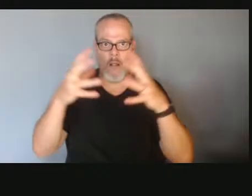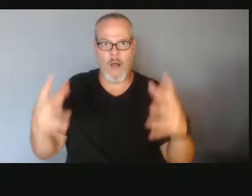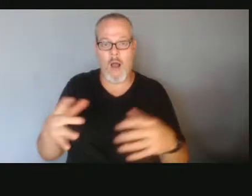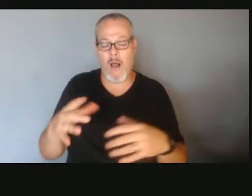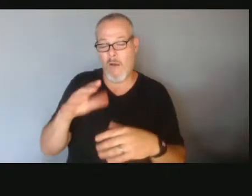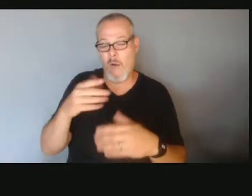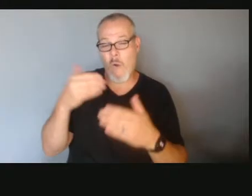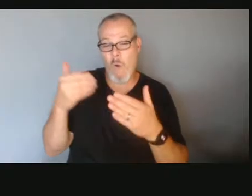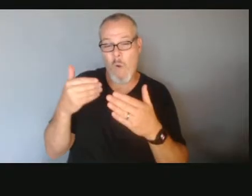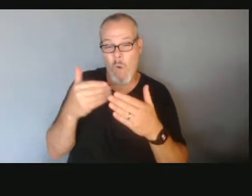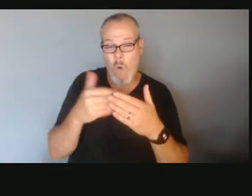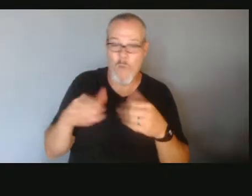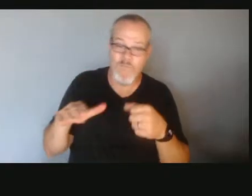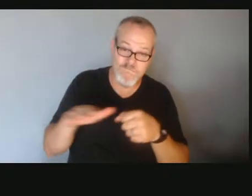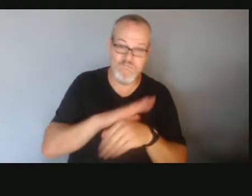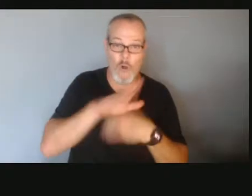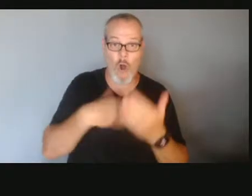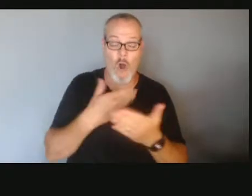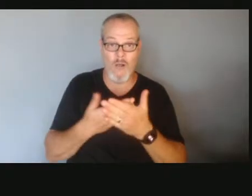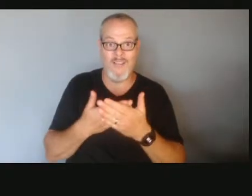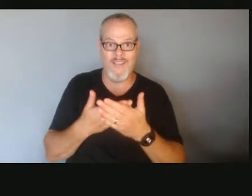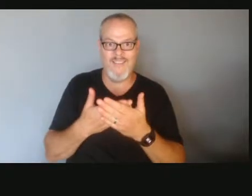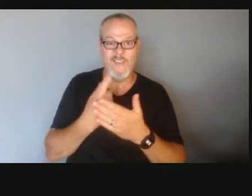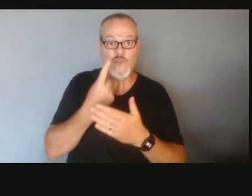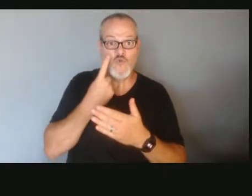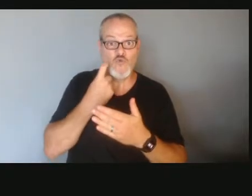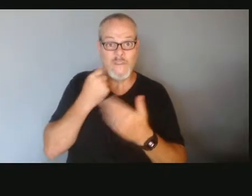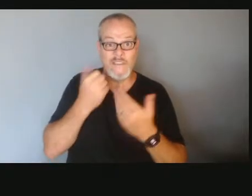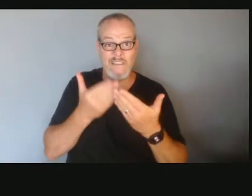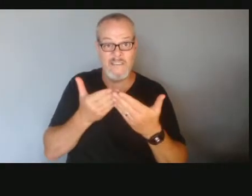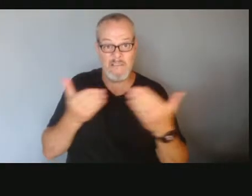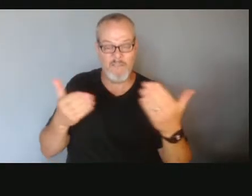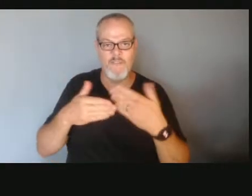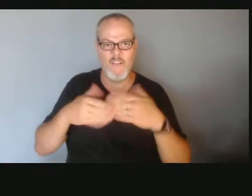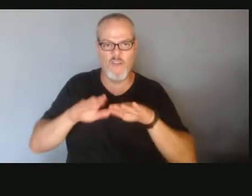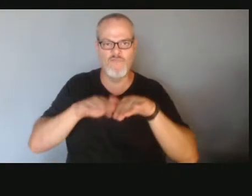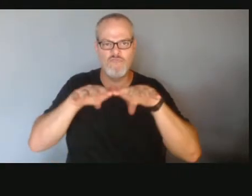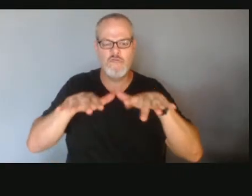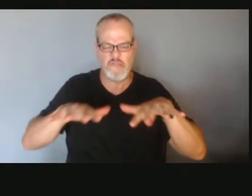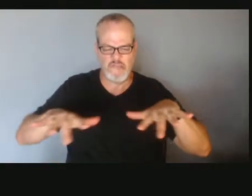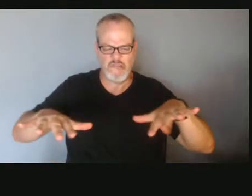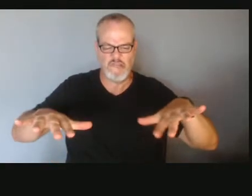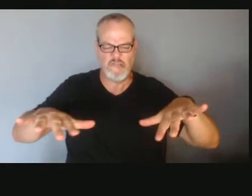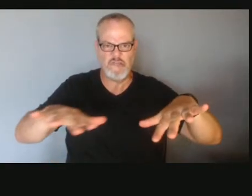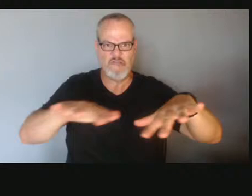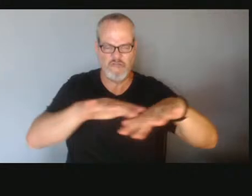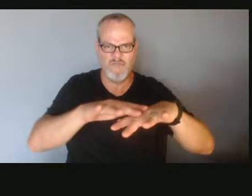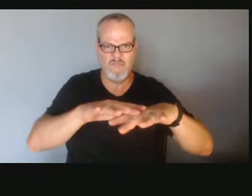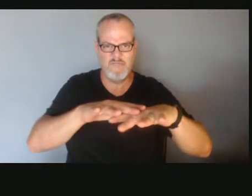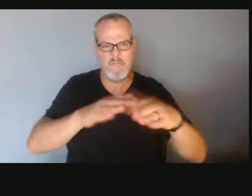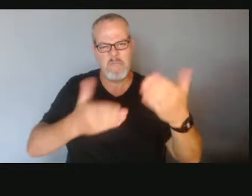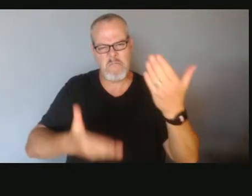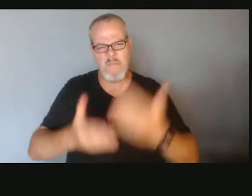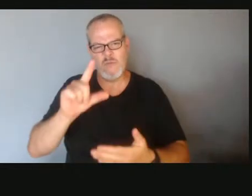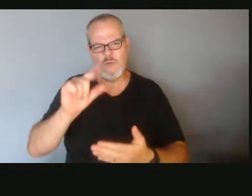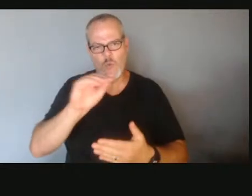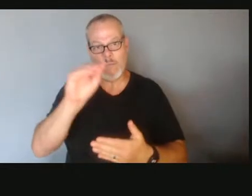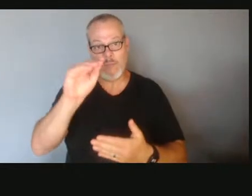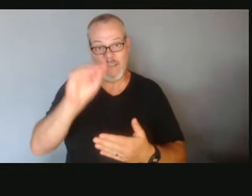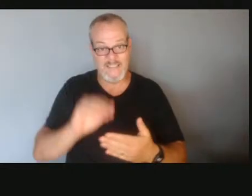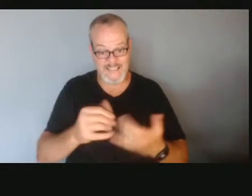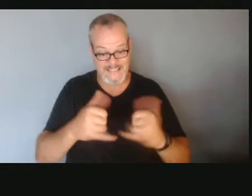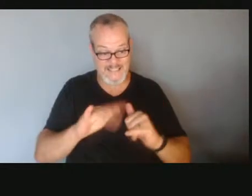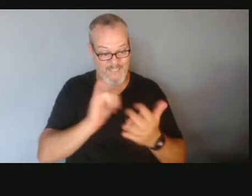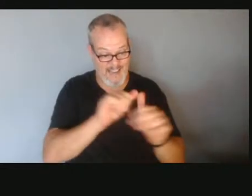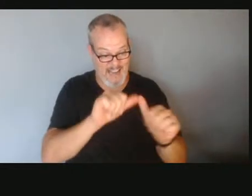all of the recent stuff was largely covered. Plus, there's still a little bit of downdrop block that maybe 20% of it, of that whole area